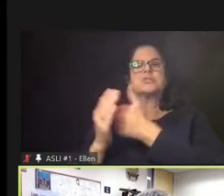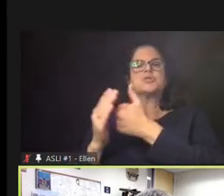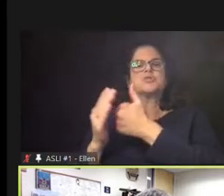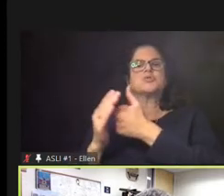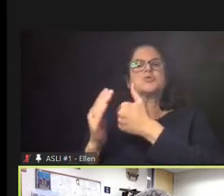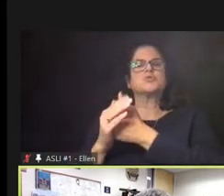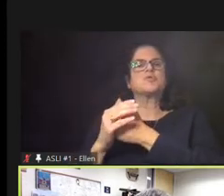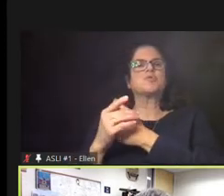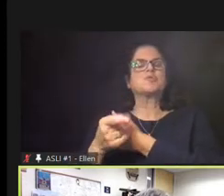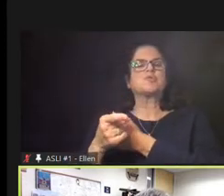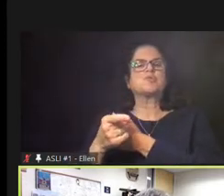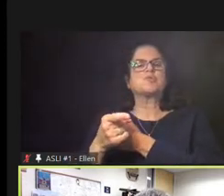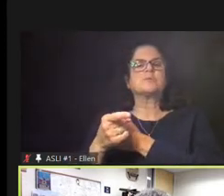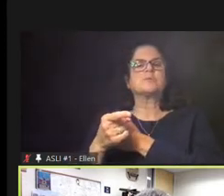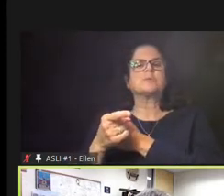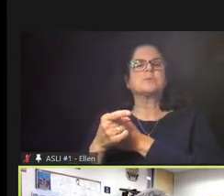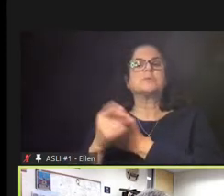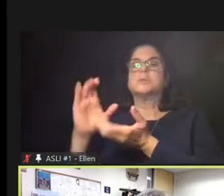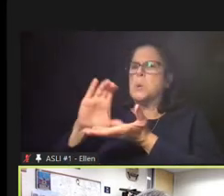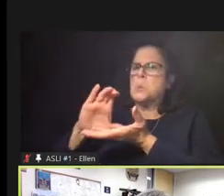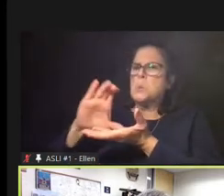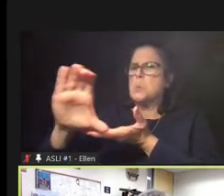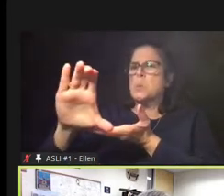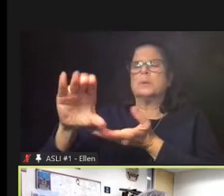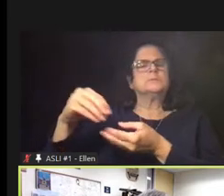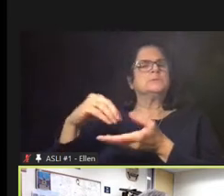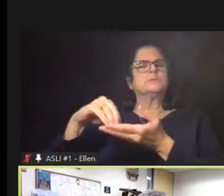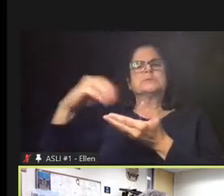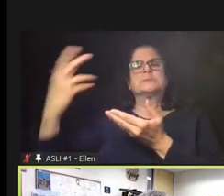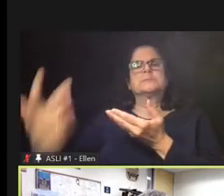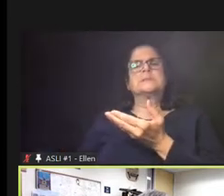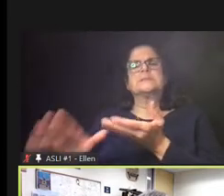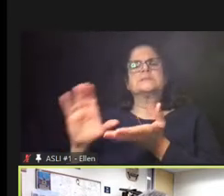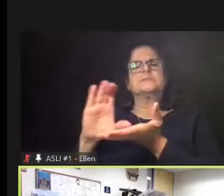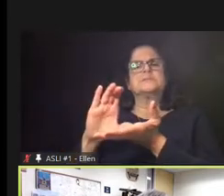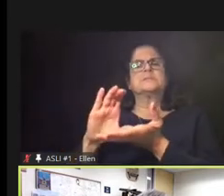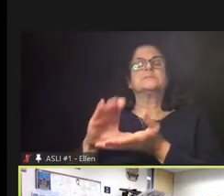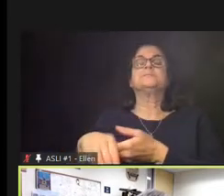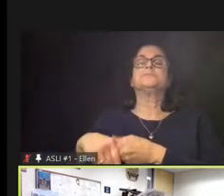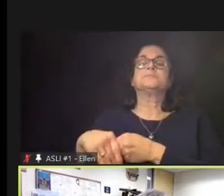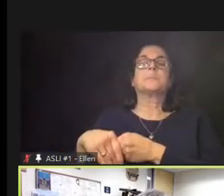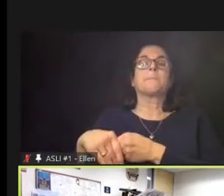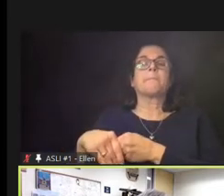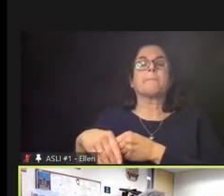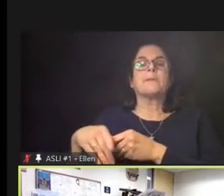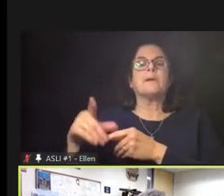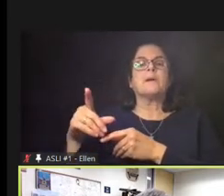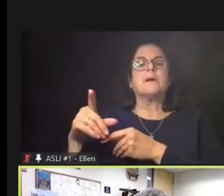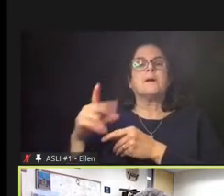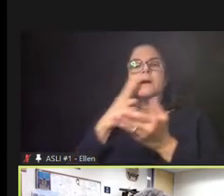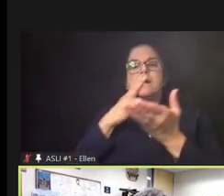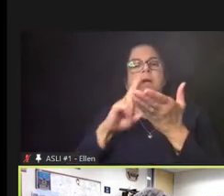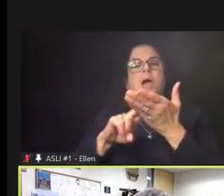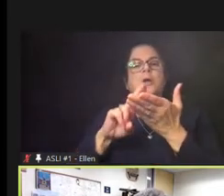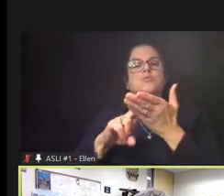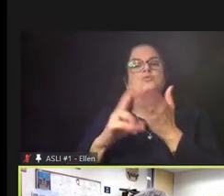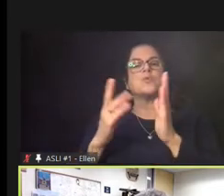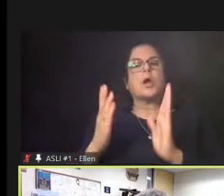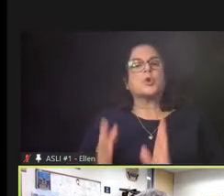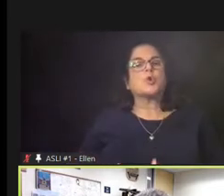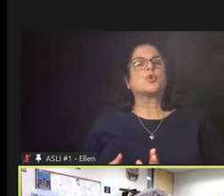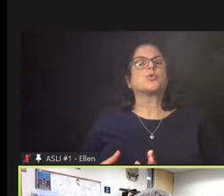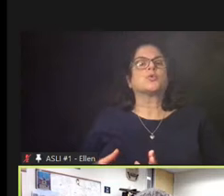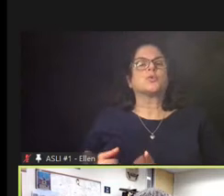value of $67 million for the station proper contract. The contractor is FH Passion, and Perkins and Will was the designer of